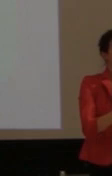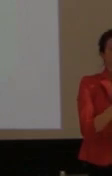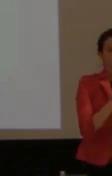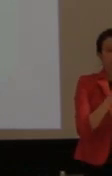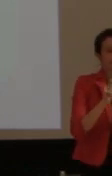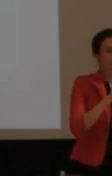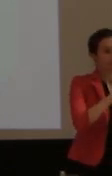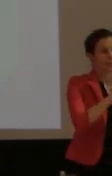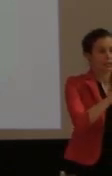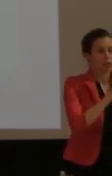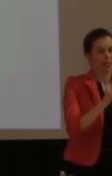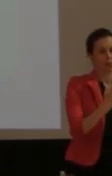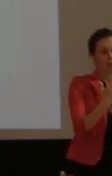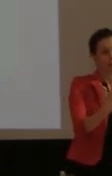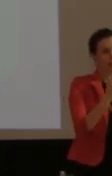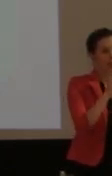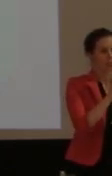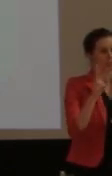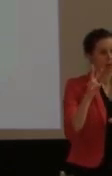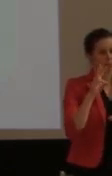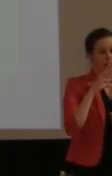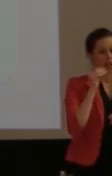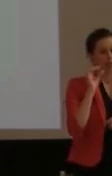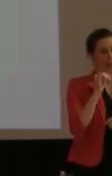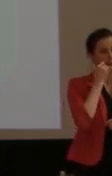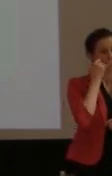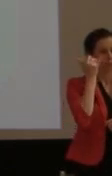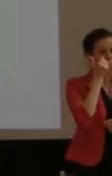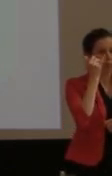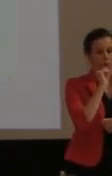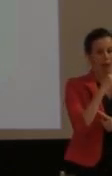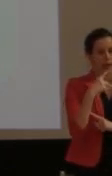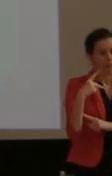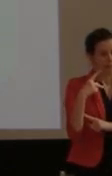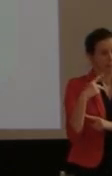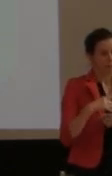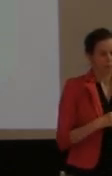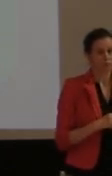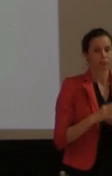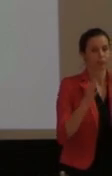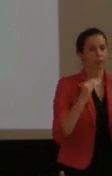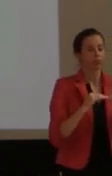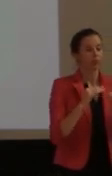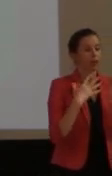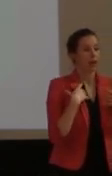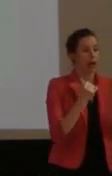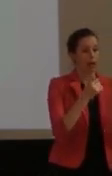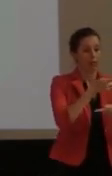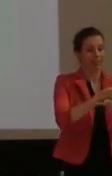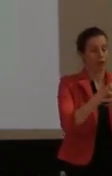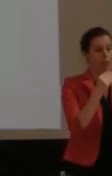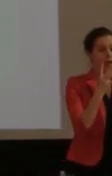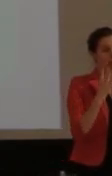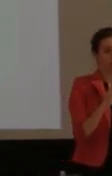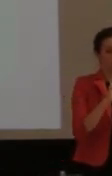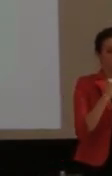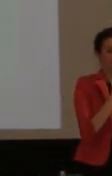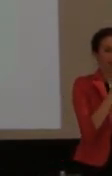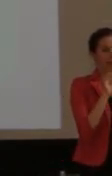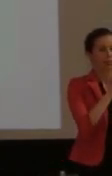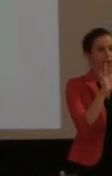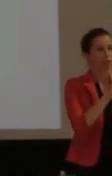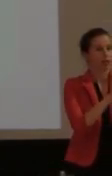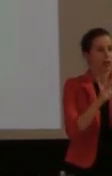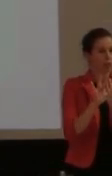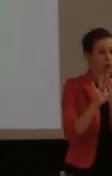system center runs the website and the mobile app that's Vibrant Health. Healthcare provider organizations and their network